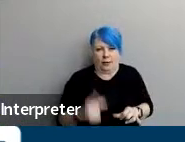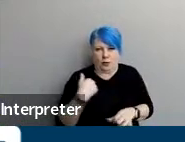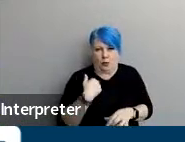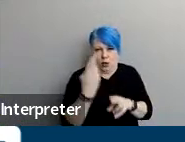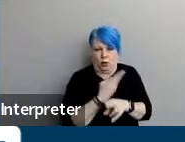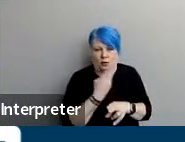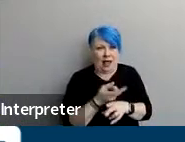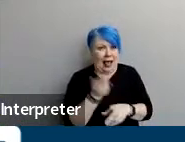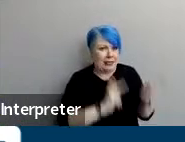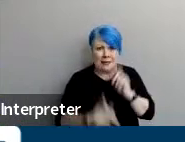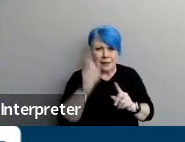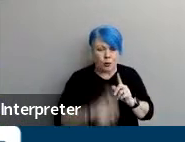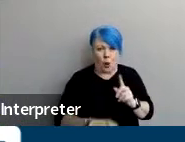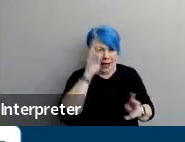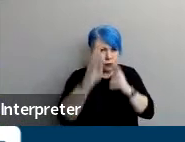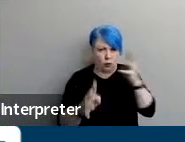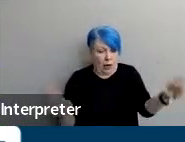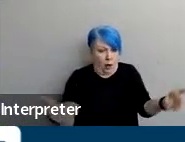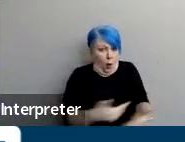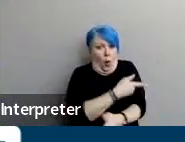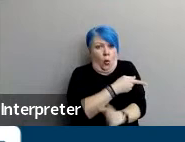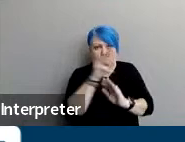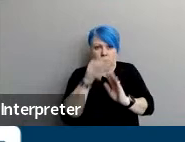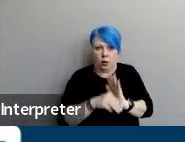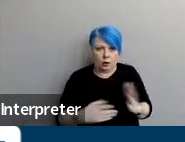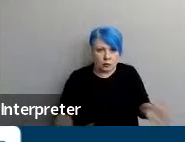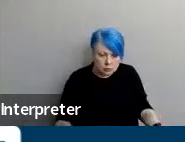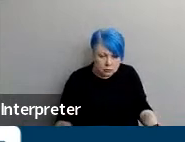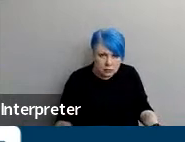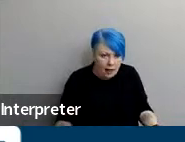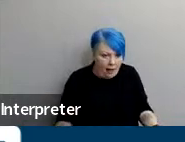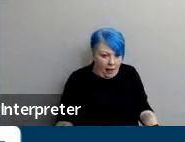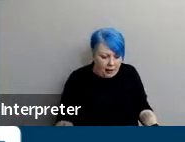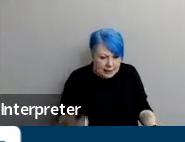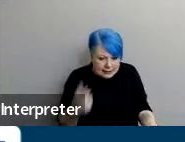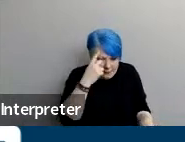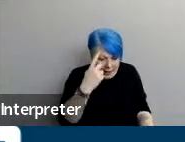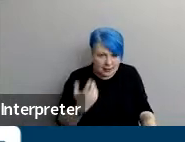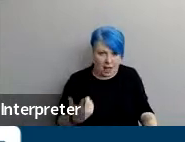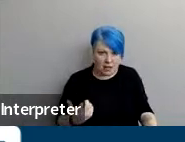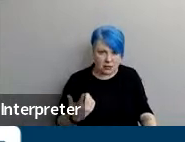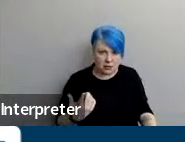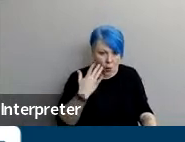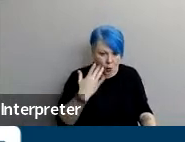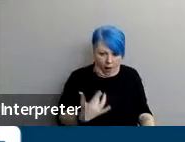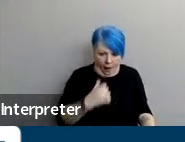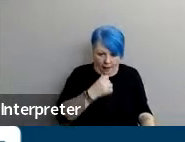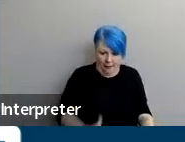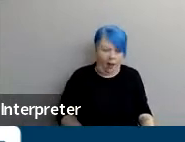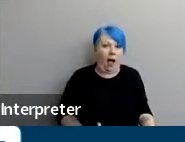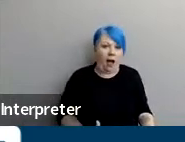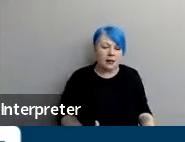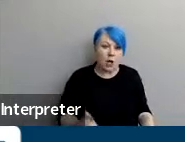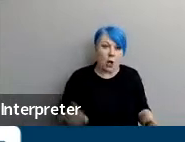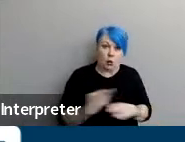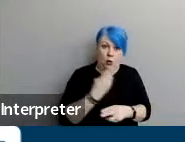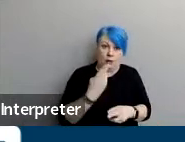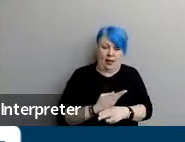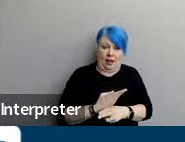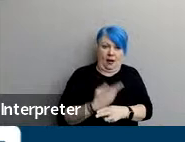have to reinvent the wheel. I don't see why we would not want to, first of all, capitalize and use it for